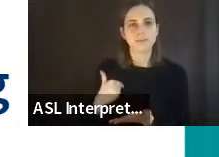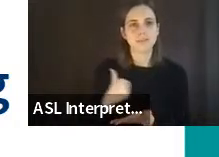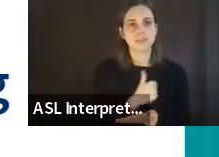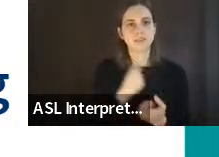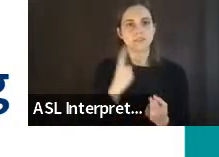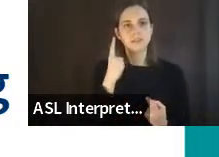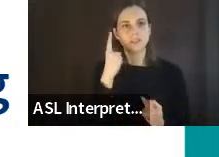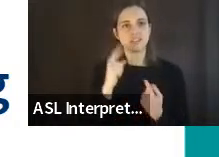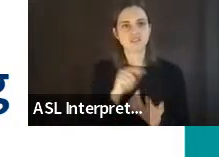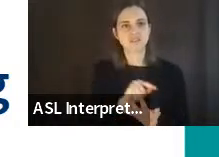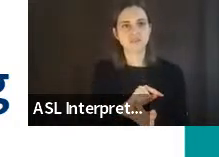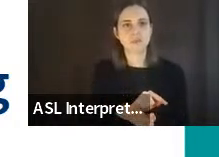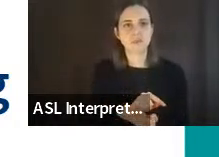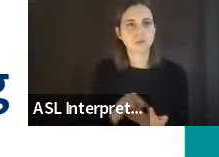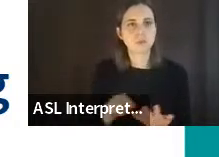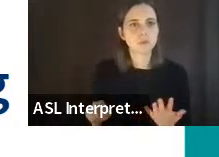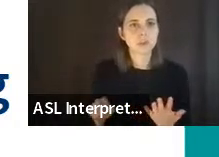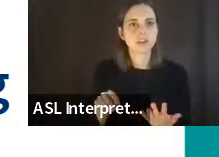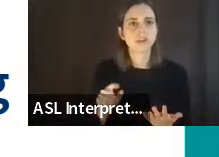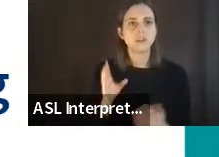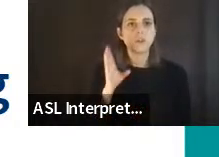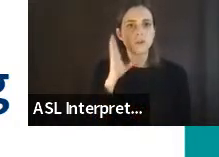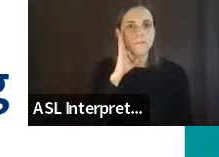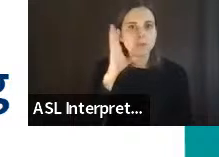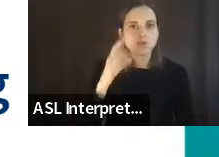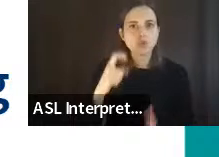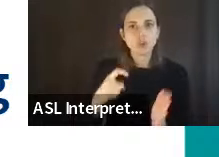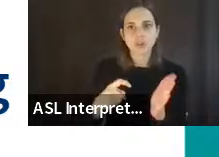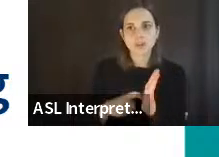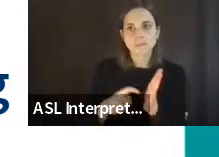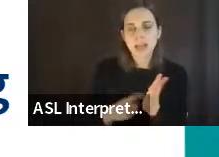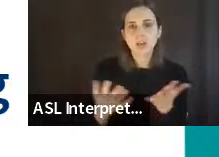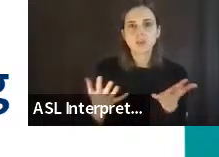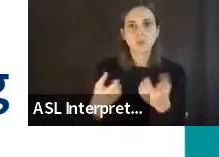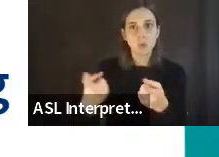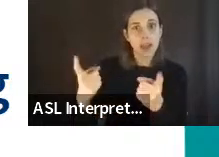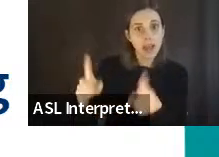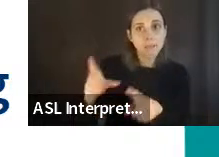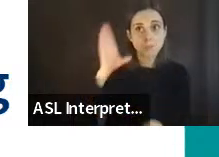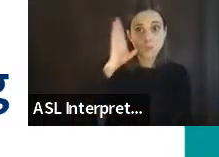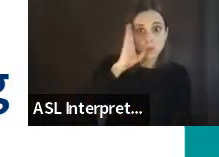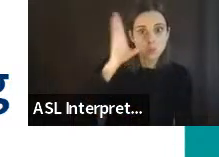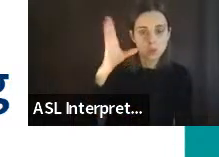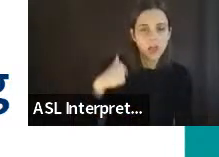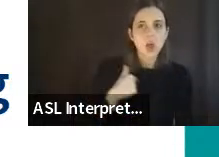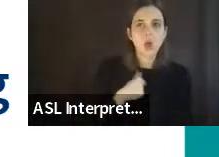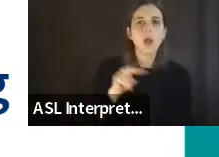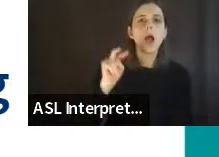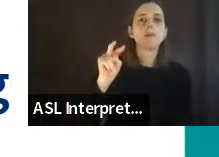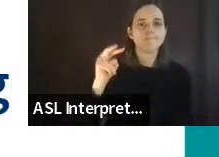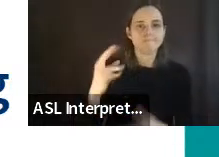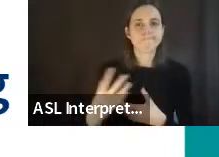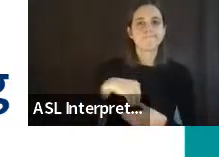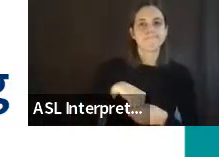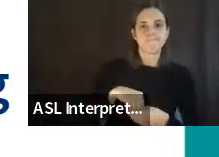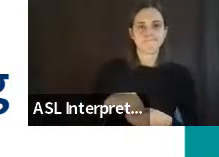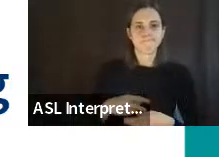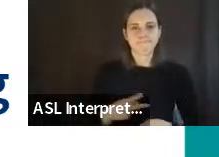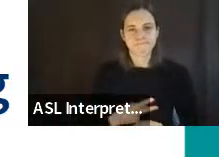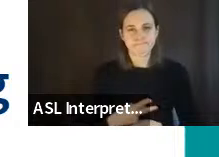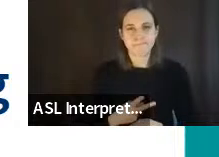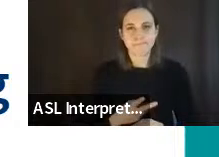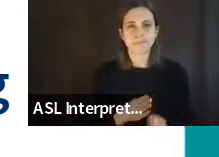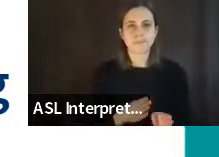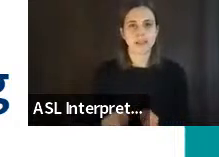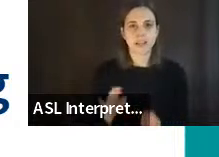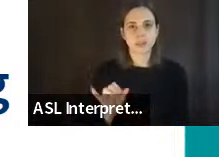that time. So it projects future demand and those origin destination patterns, as well as mode choice. So it also, as we